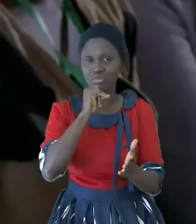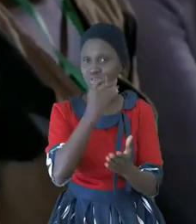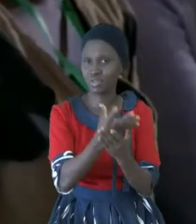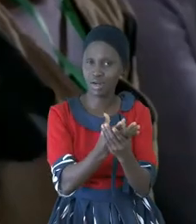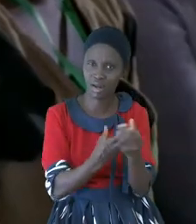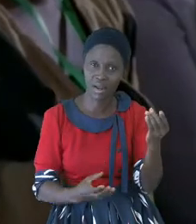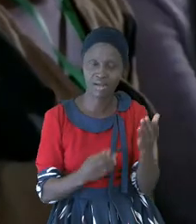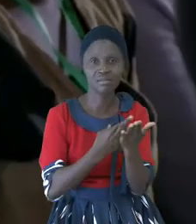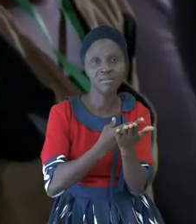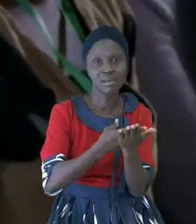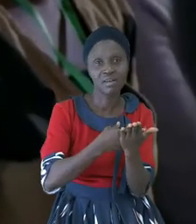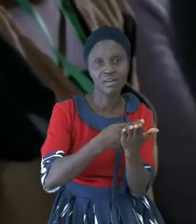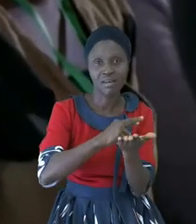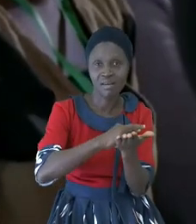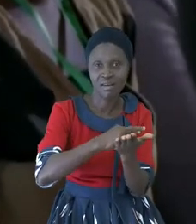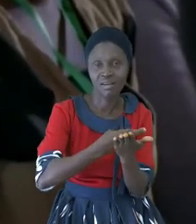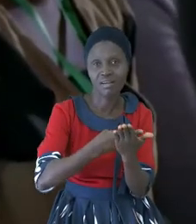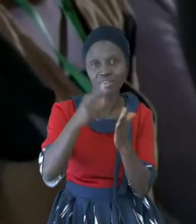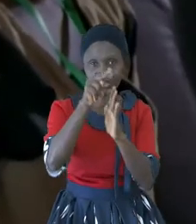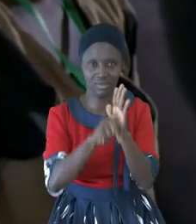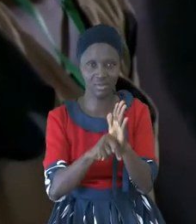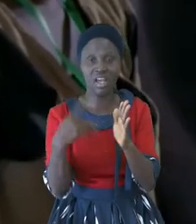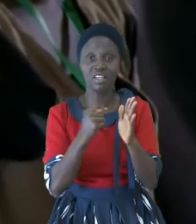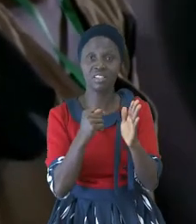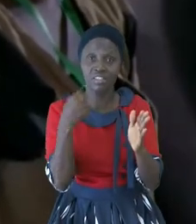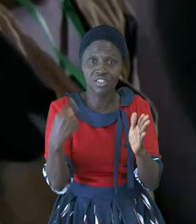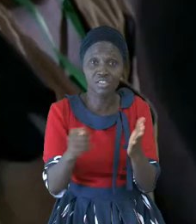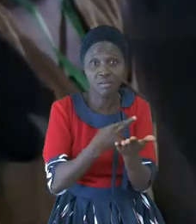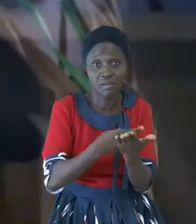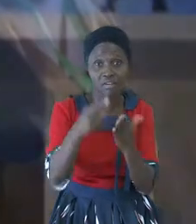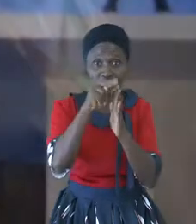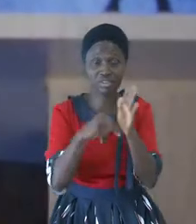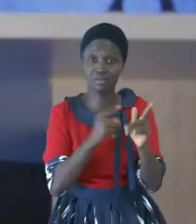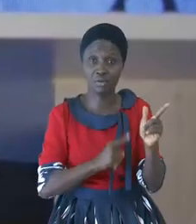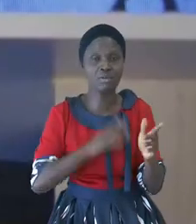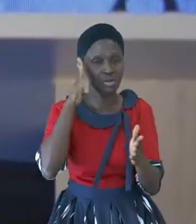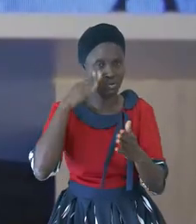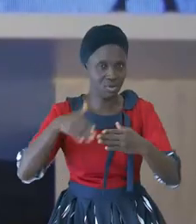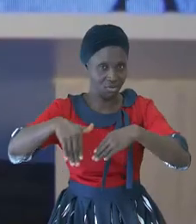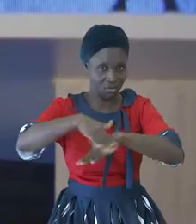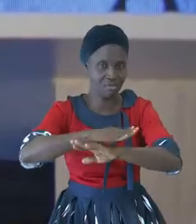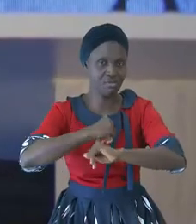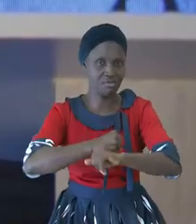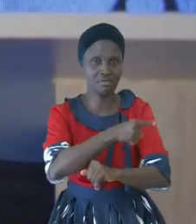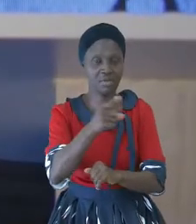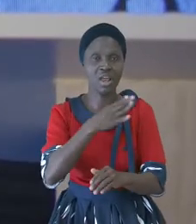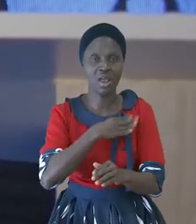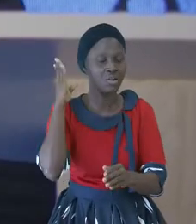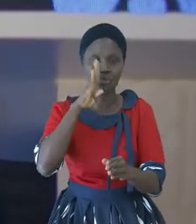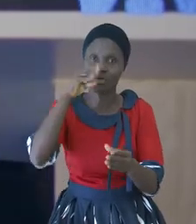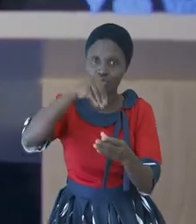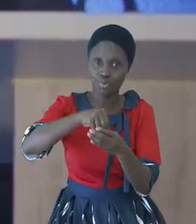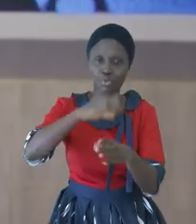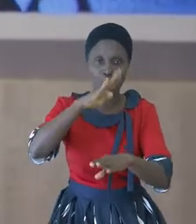The righteousness of the Lord will cover you. The righteousness of the Lord will be imparted and imputed unto